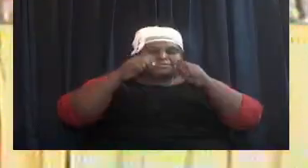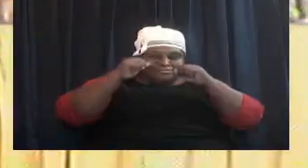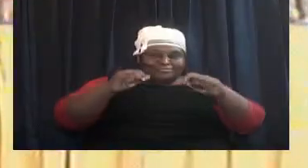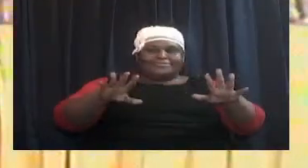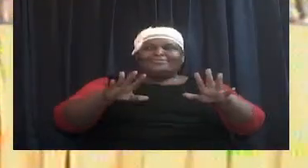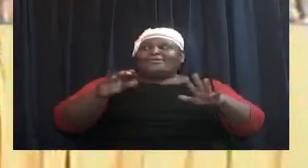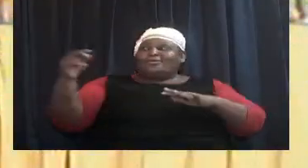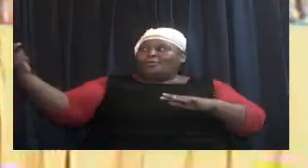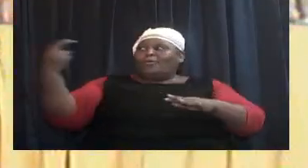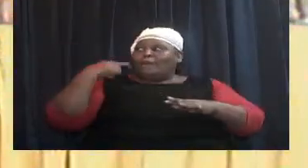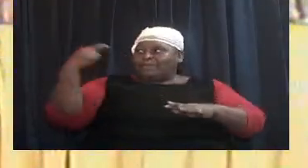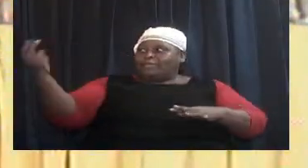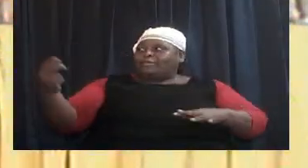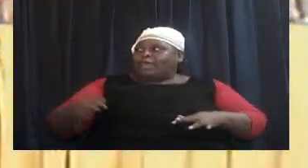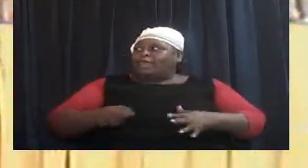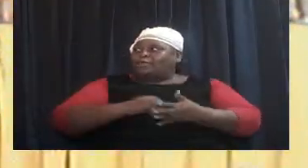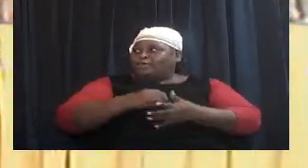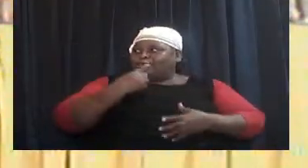that when